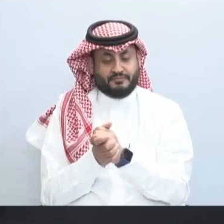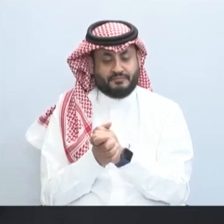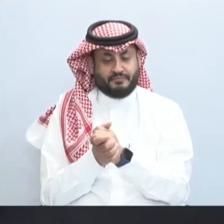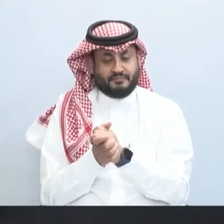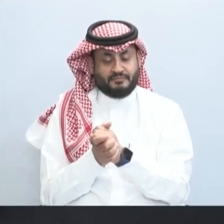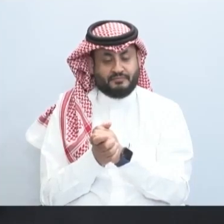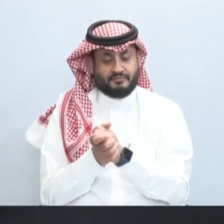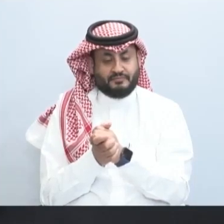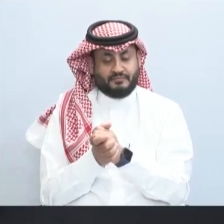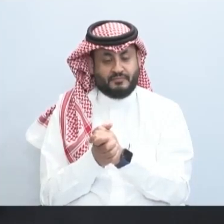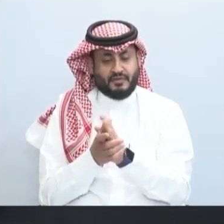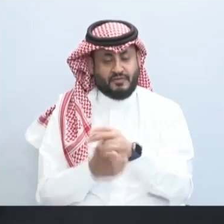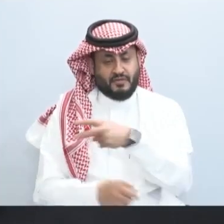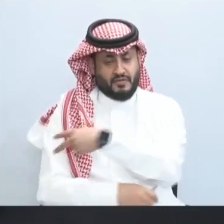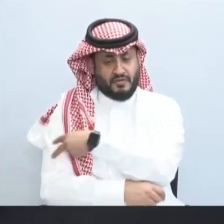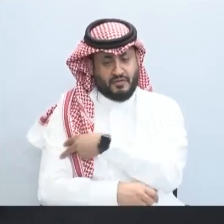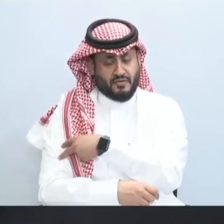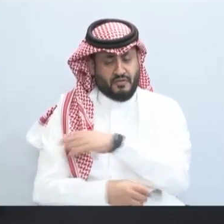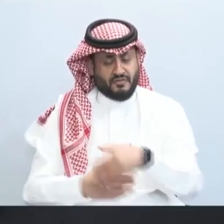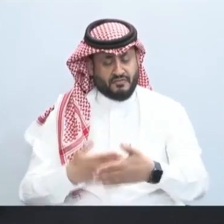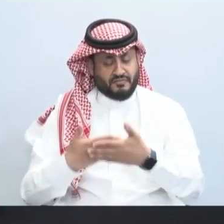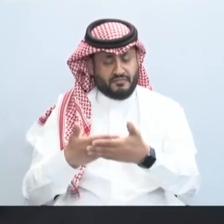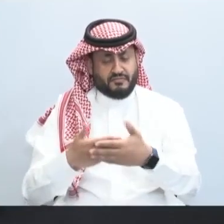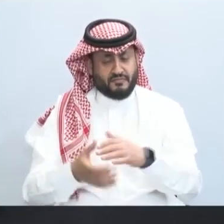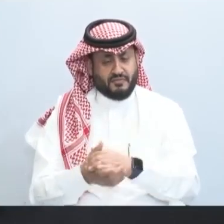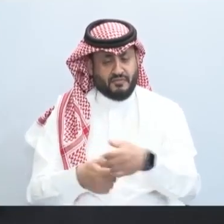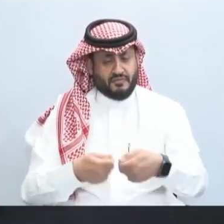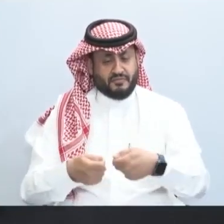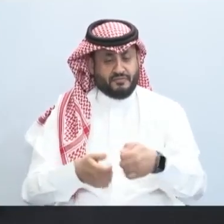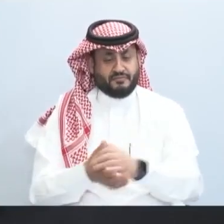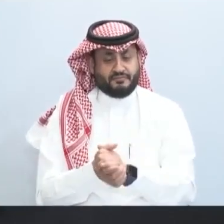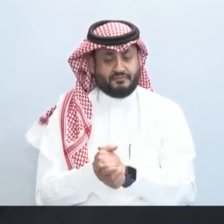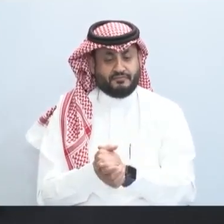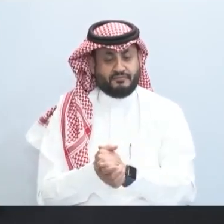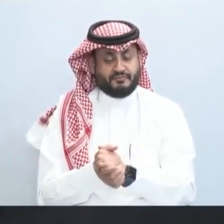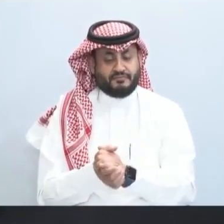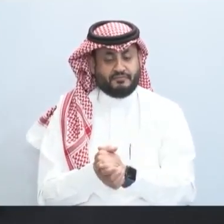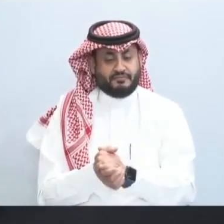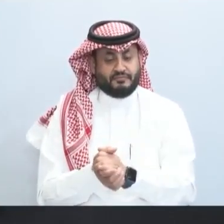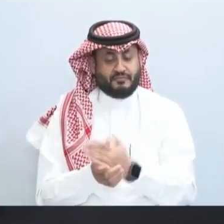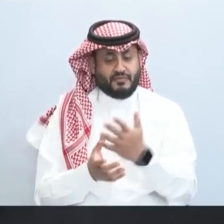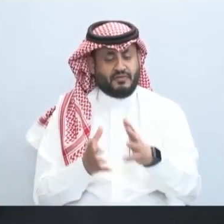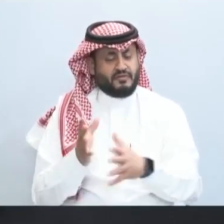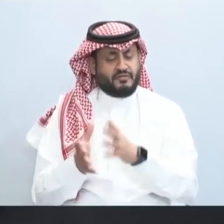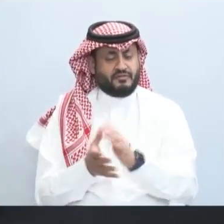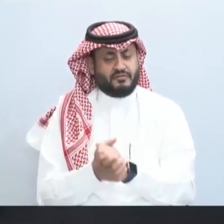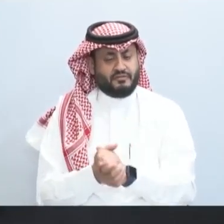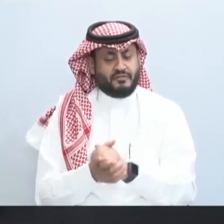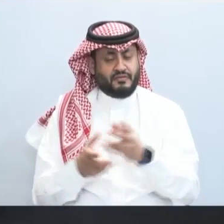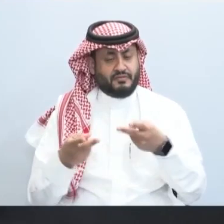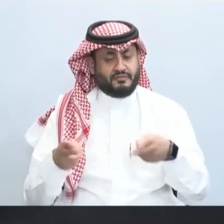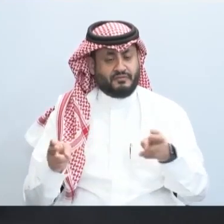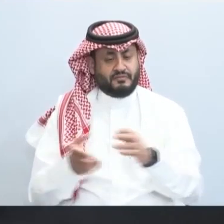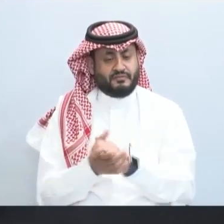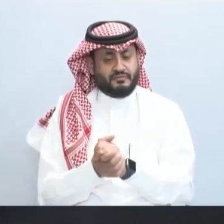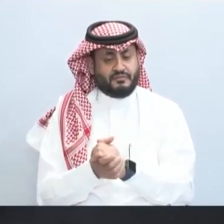their manager who can help them in their businesses. So this is about our chant